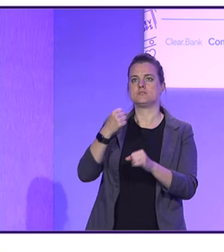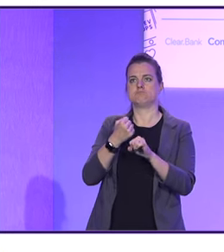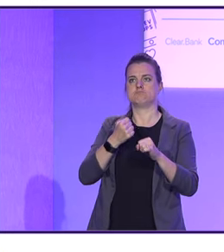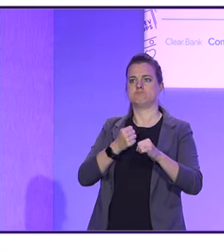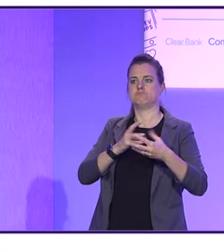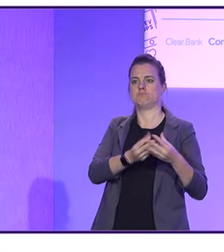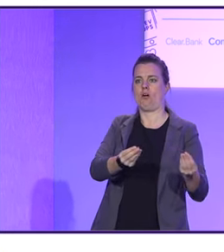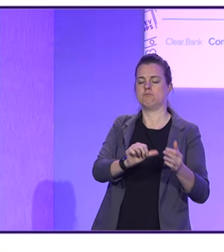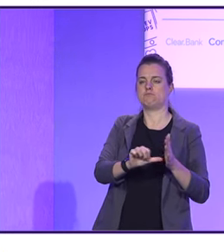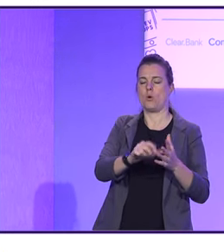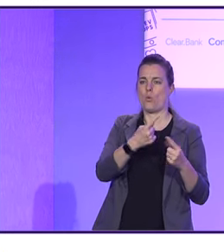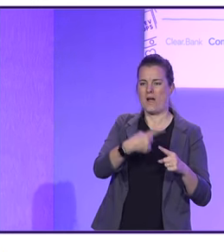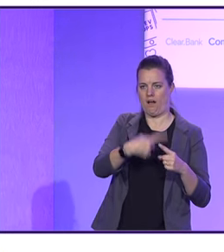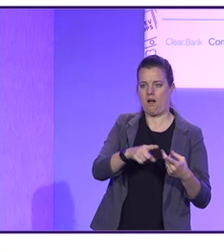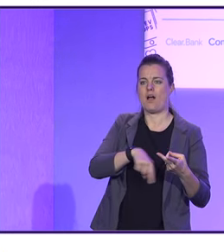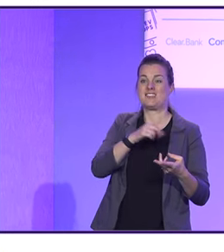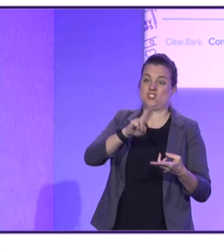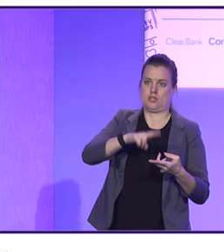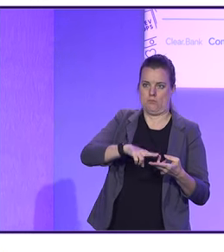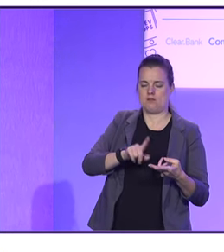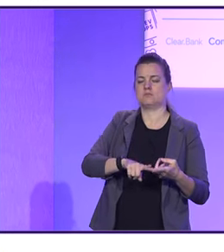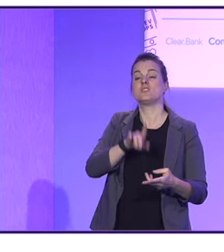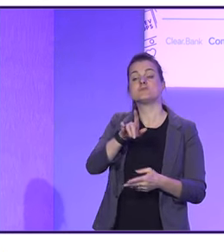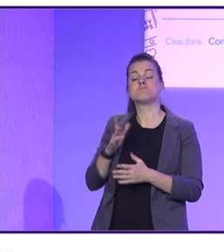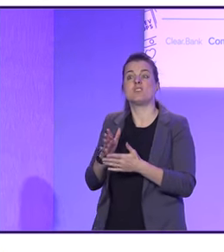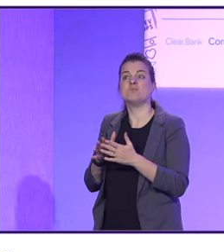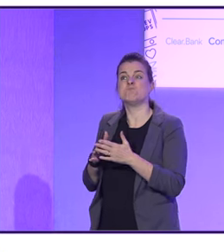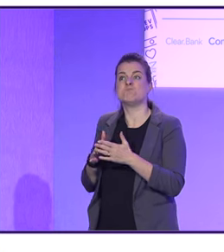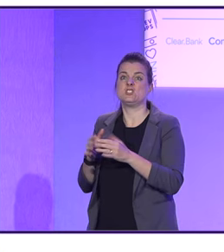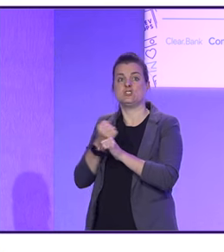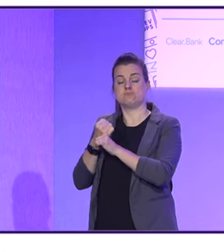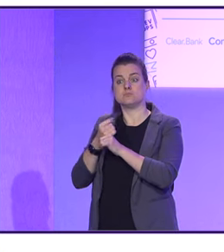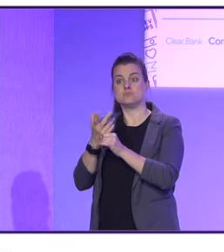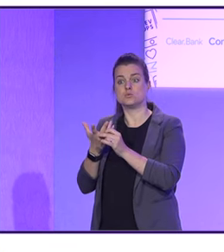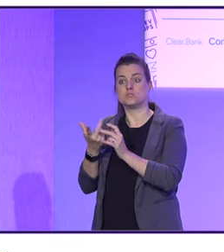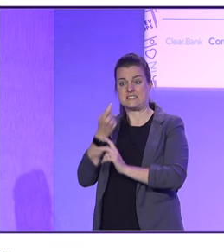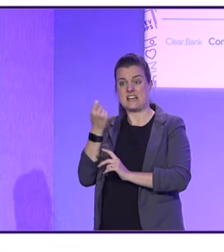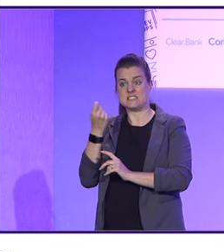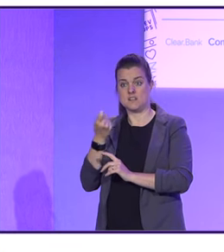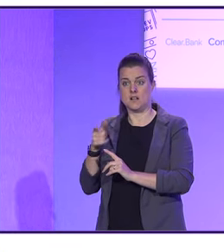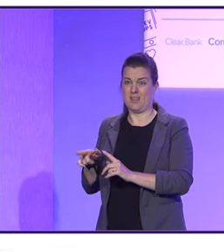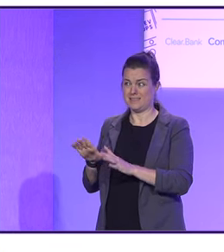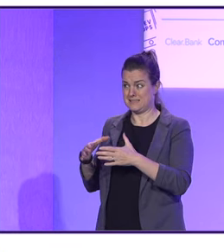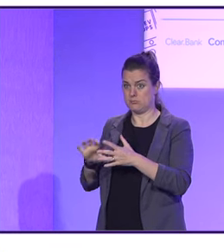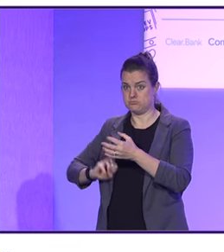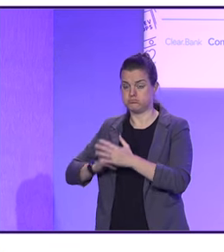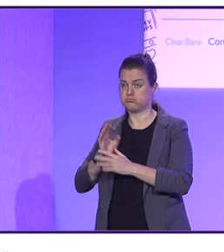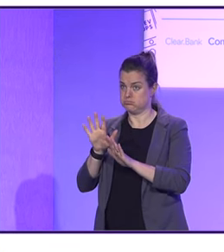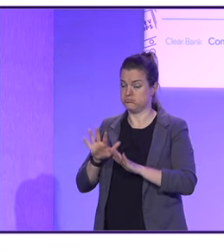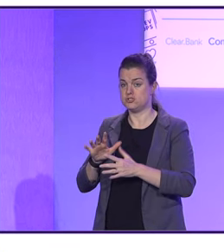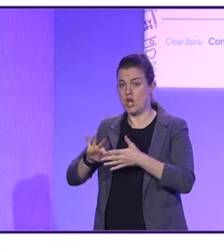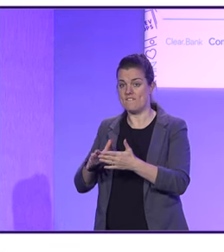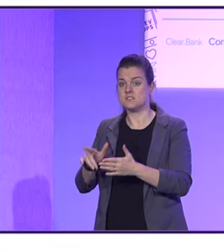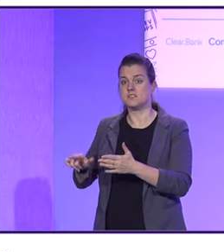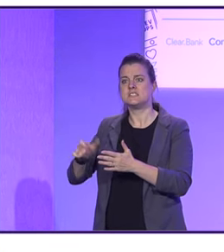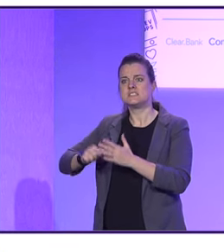by most measures, it was really, really successful. So the team built just an incredible service. Developer experience was amazing.